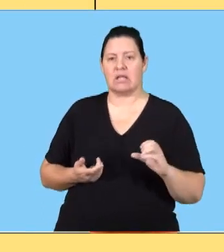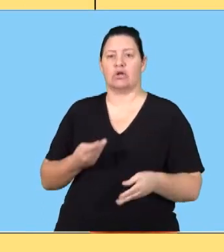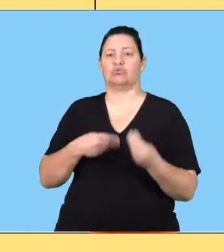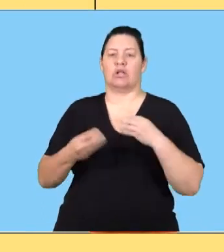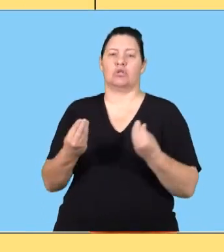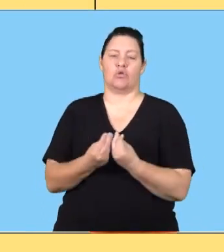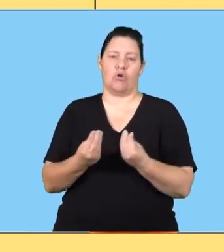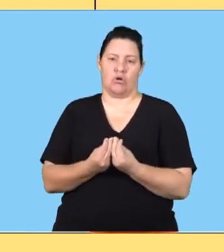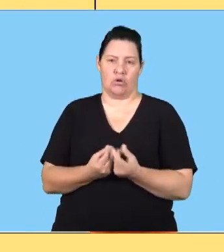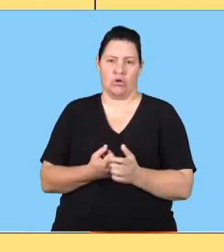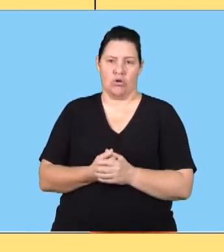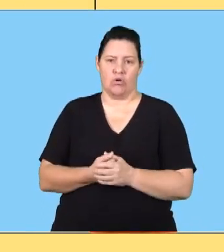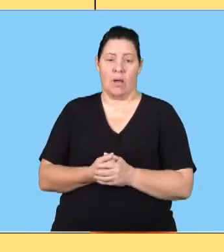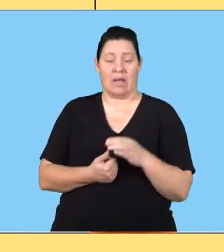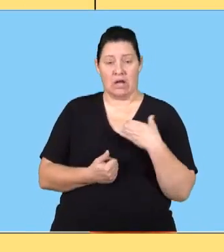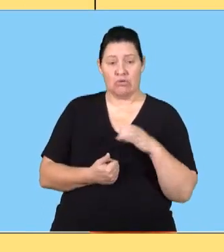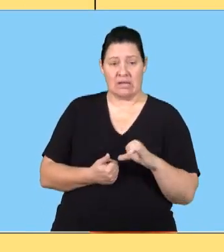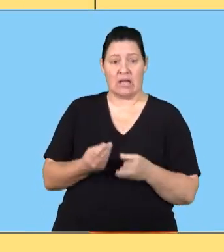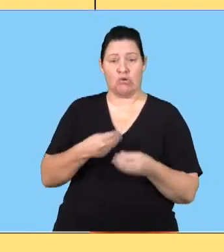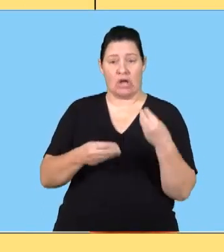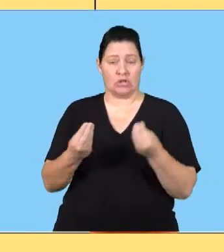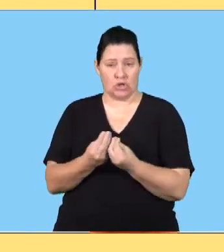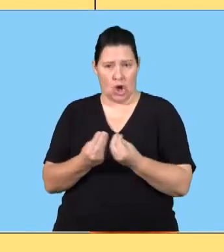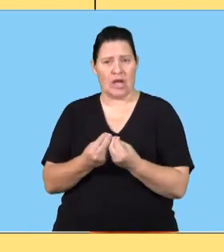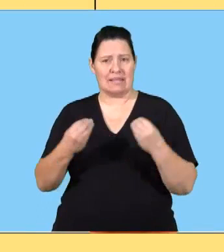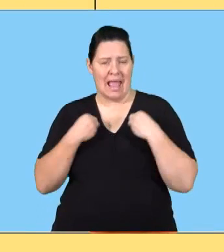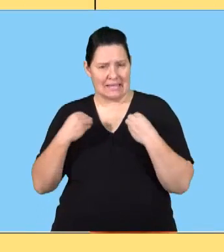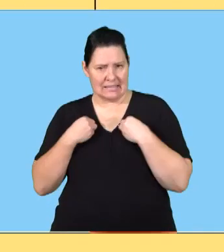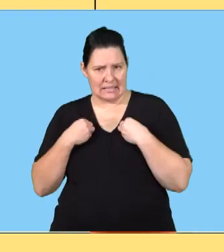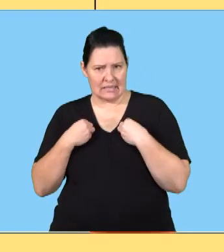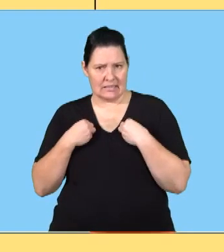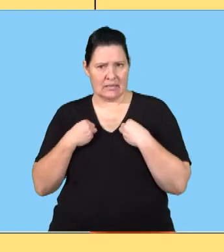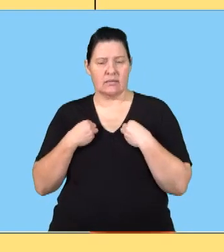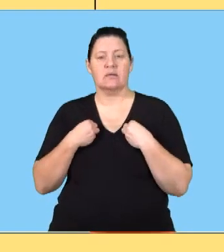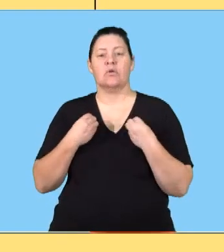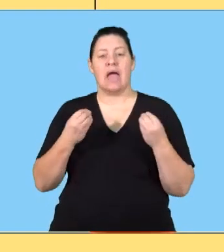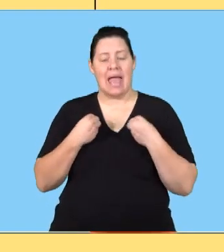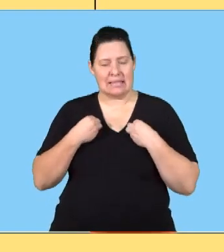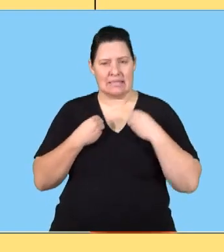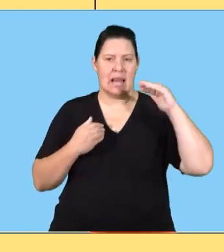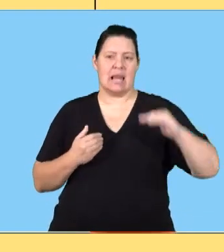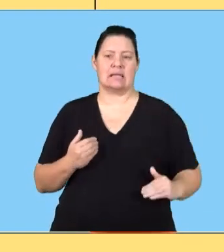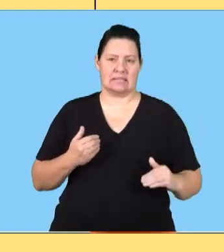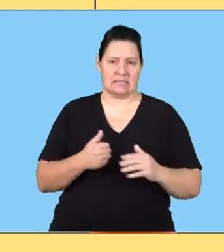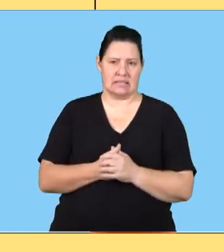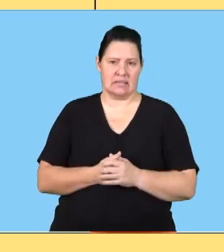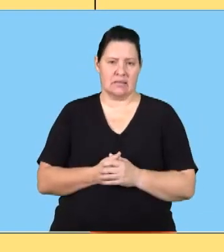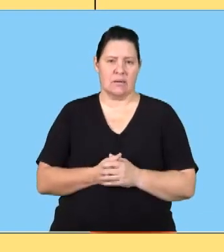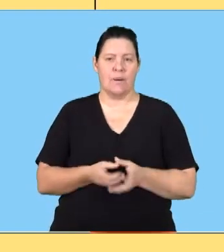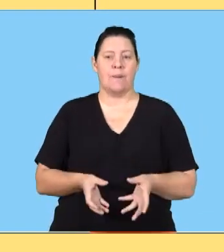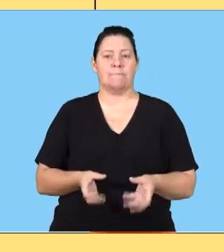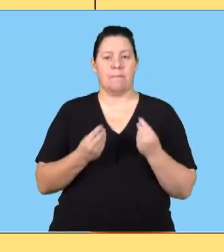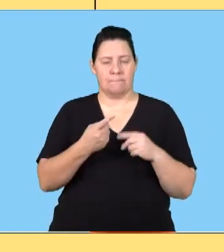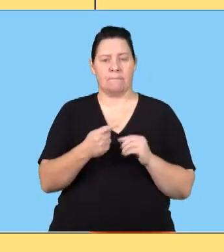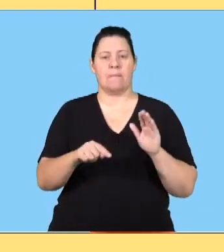my trading stock. Once I credit trading stock, which is an asset, that means my asset is decreasing. I